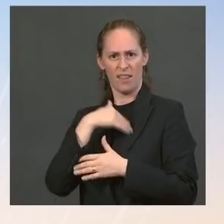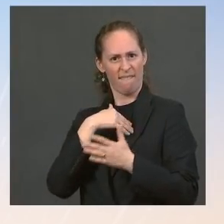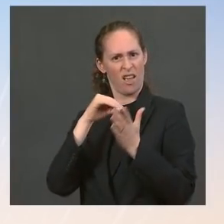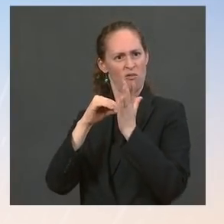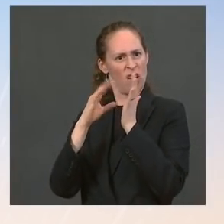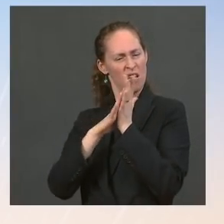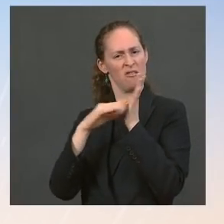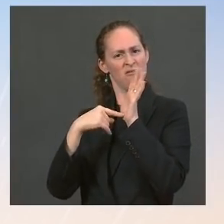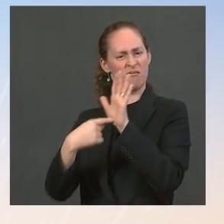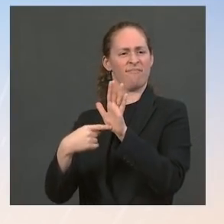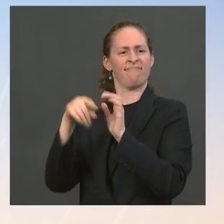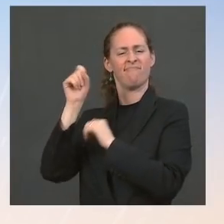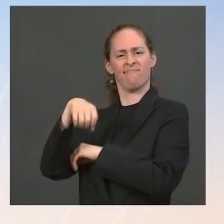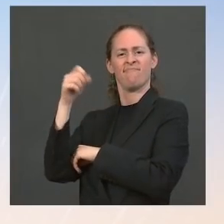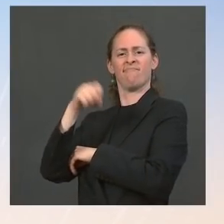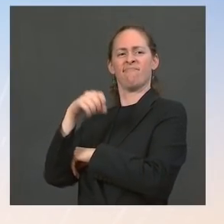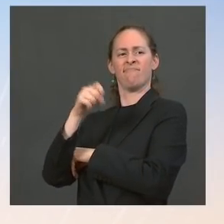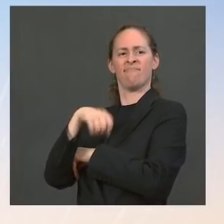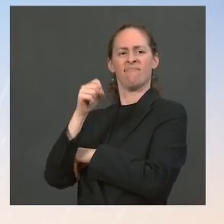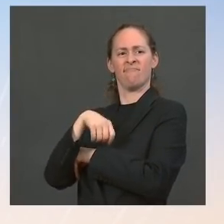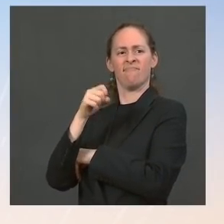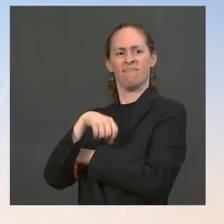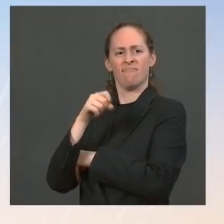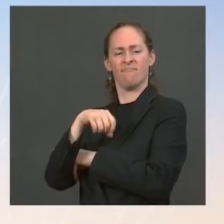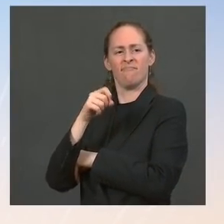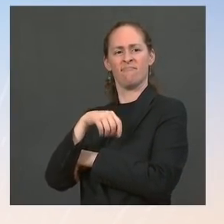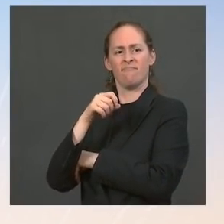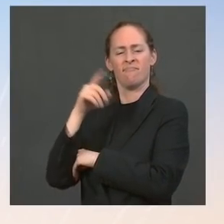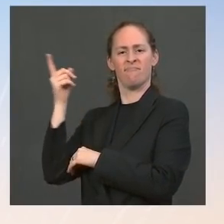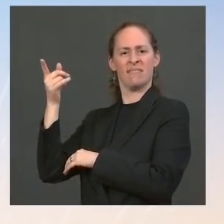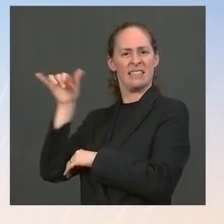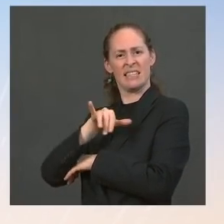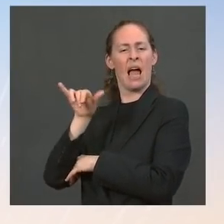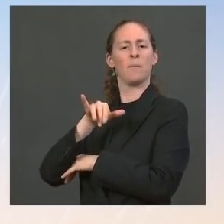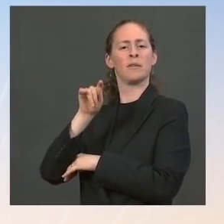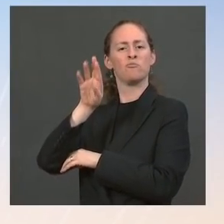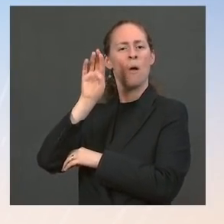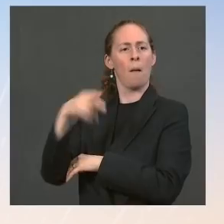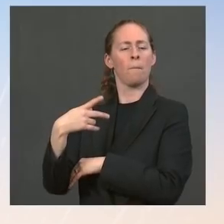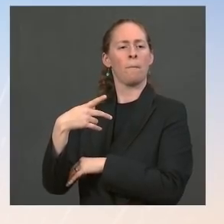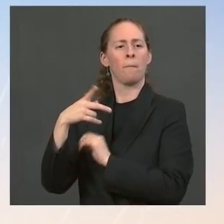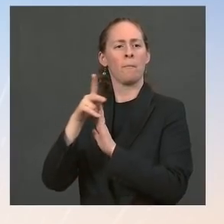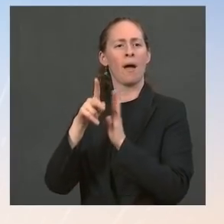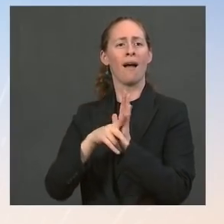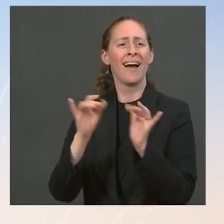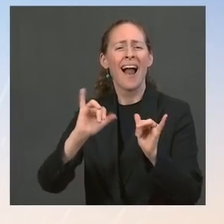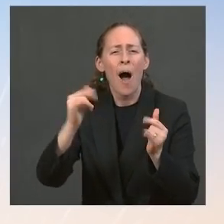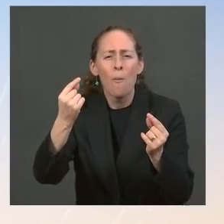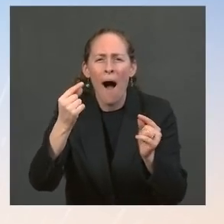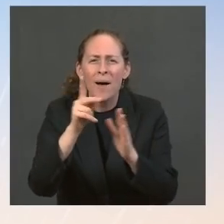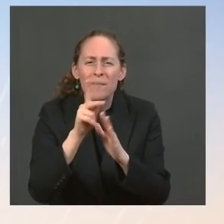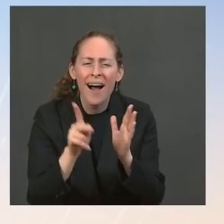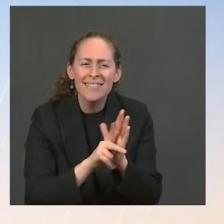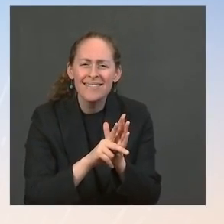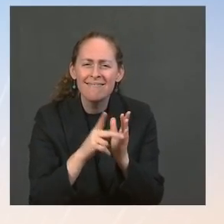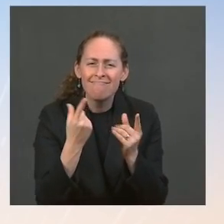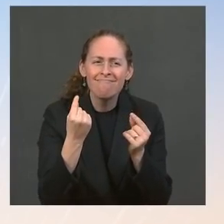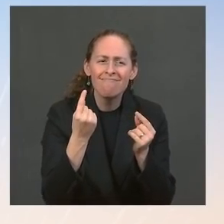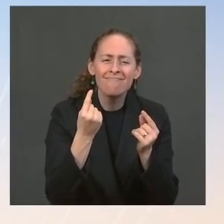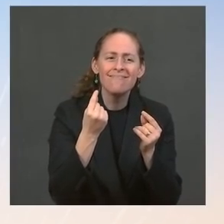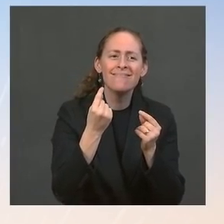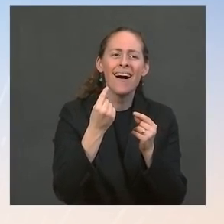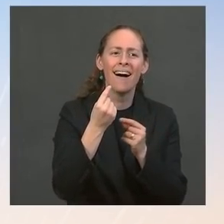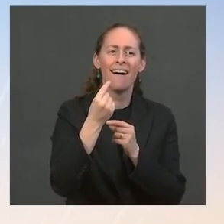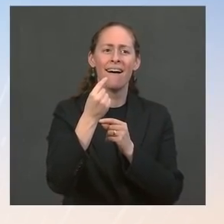president embracing, and it's actually in some ways just a factual thing, right? But like on what policy? On what policy? Sorry, I don't. You can